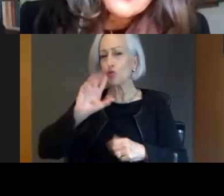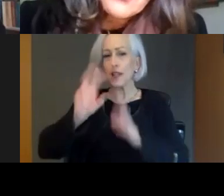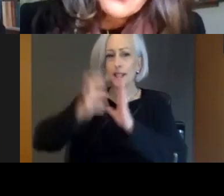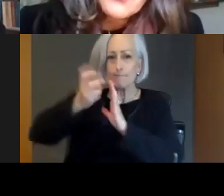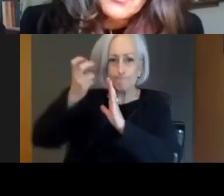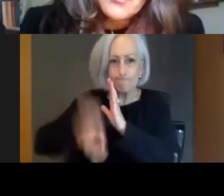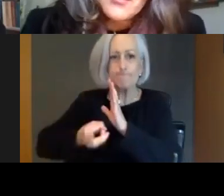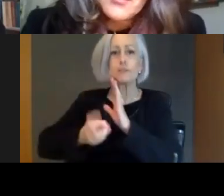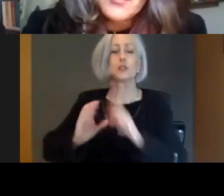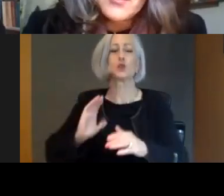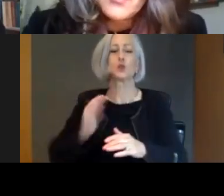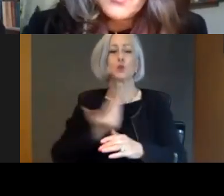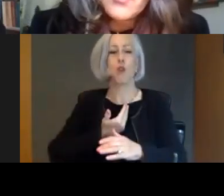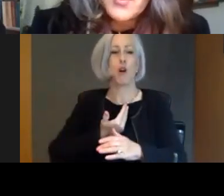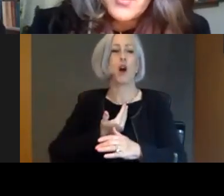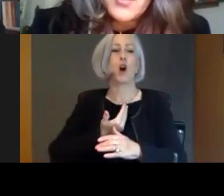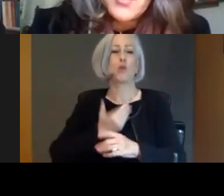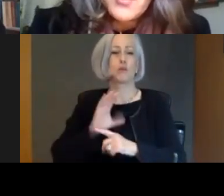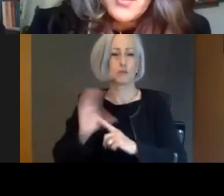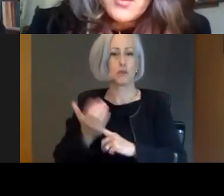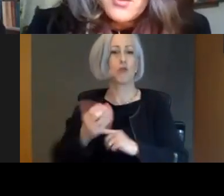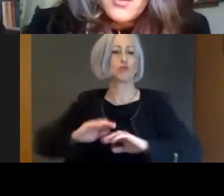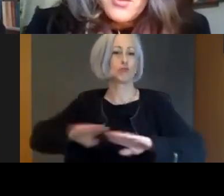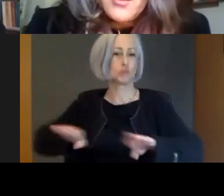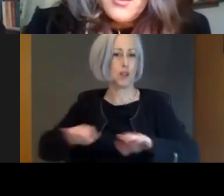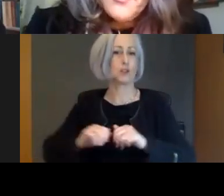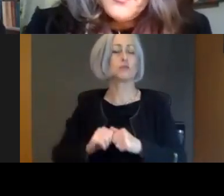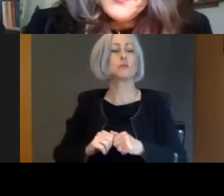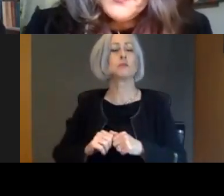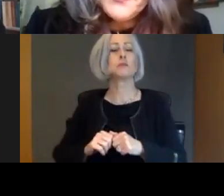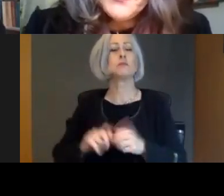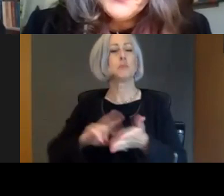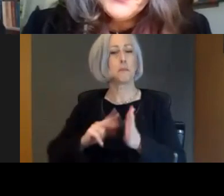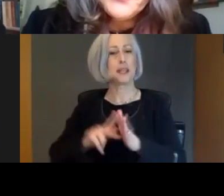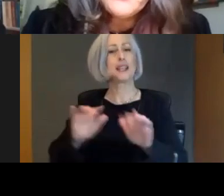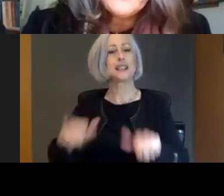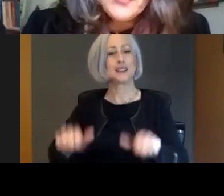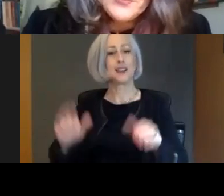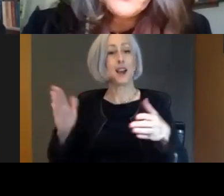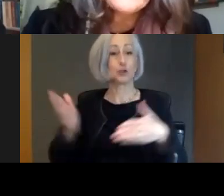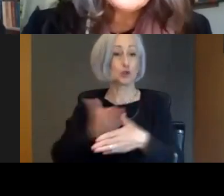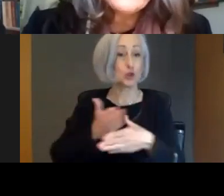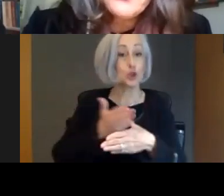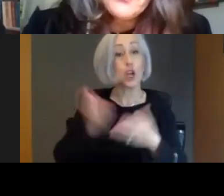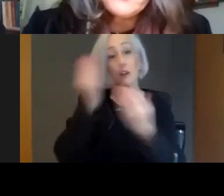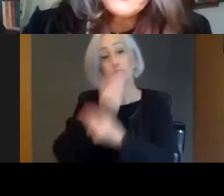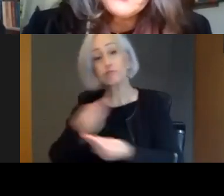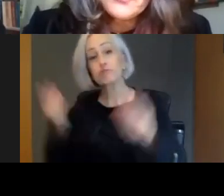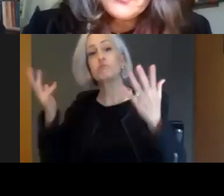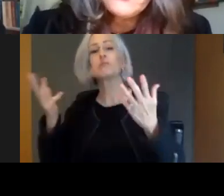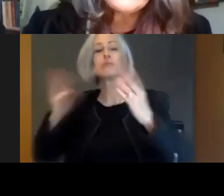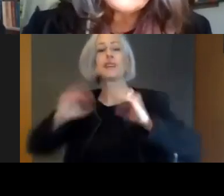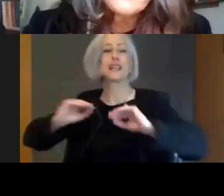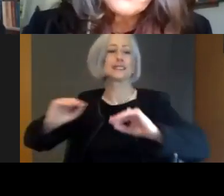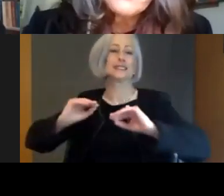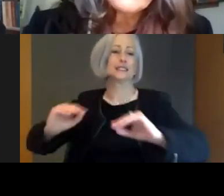level. And in doing that, he gets to share and teach. It sort of